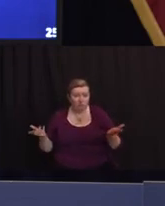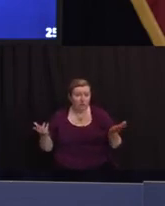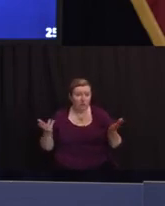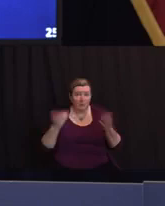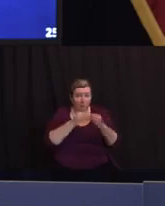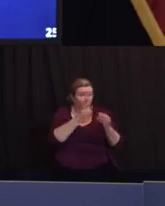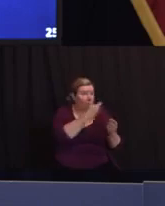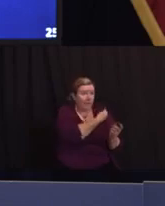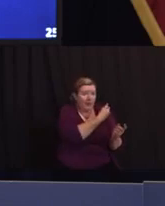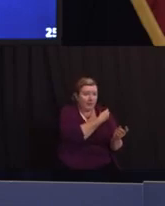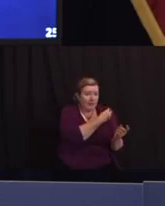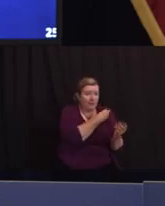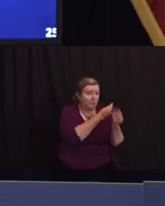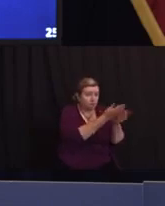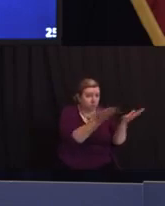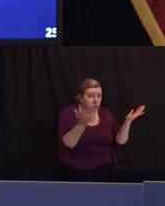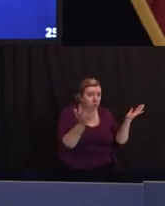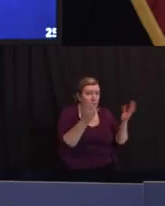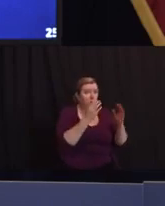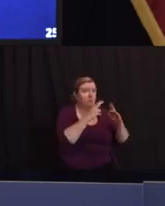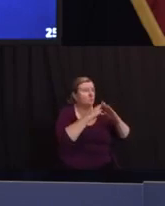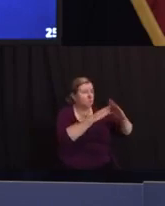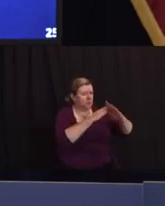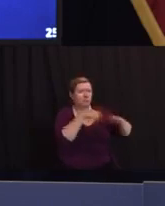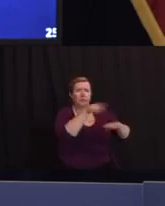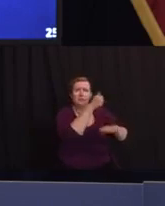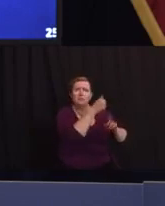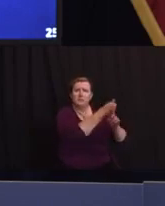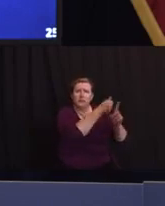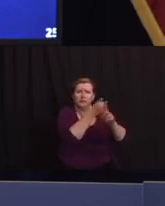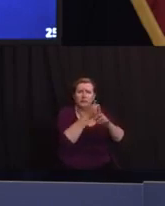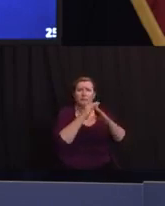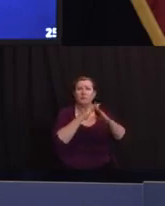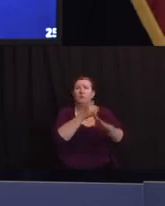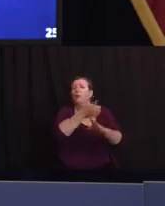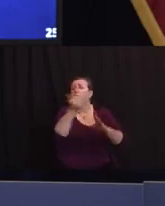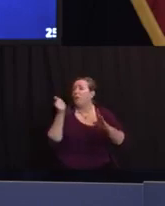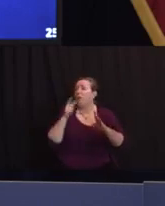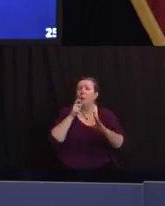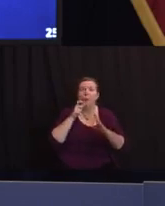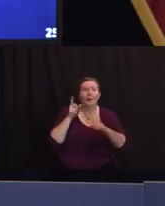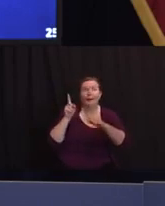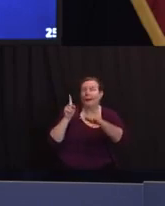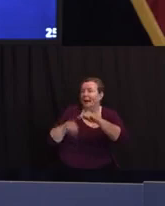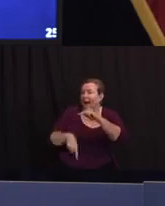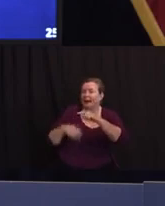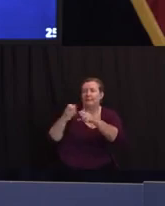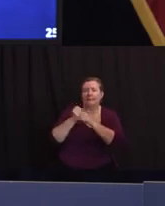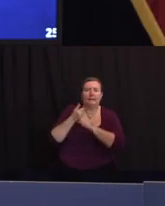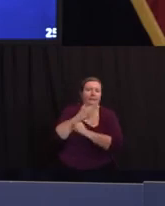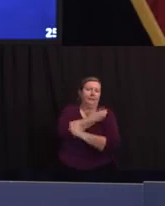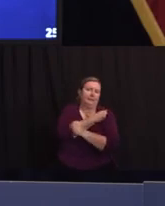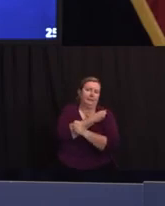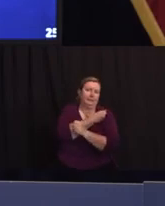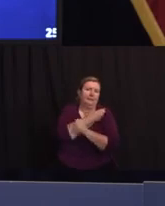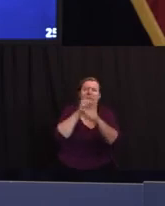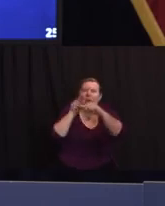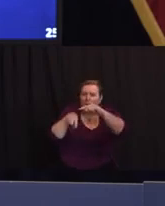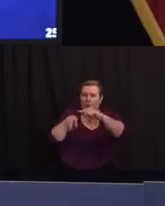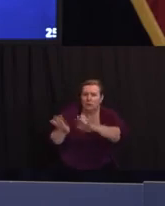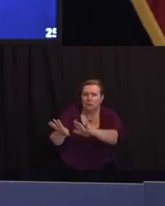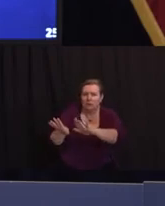vaccinated, but also provide a level of protection for those who cannot yet be vaccinated. For